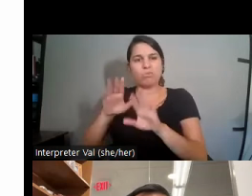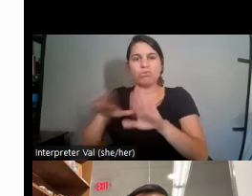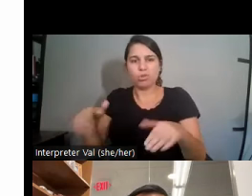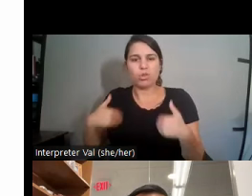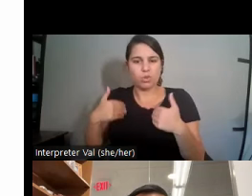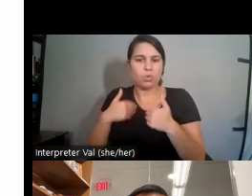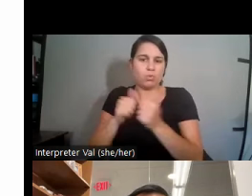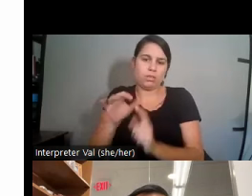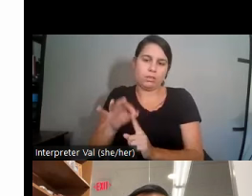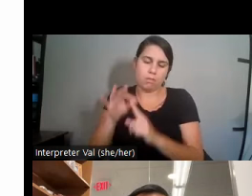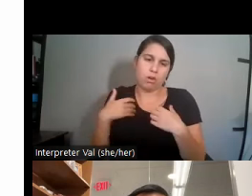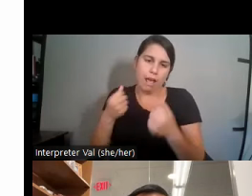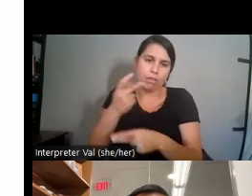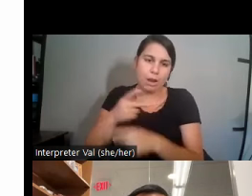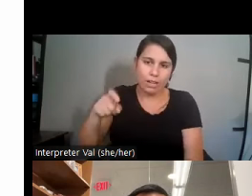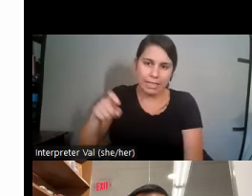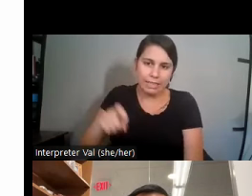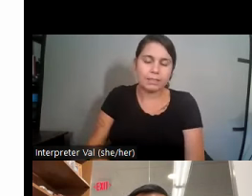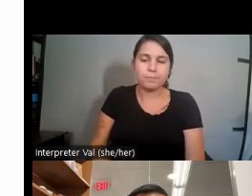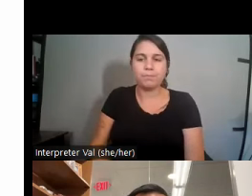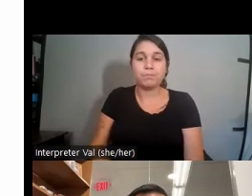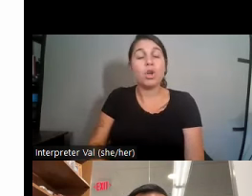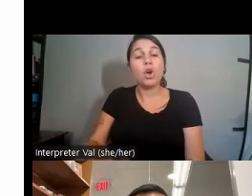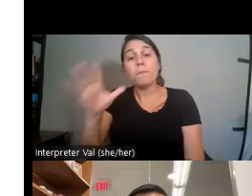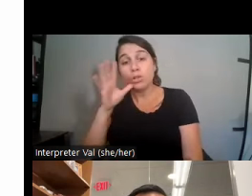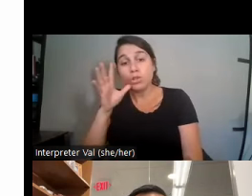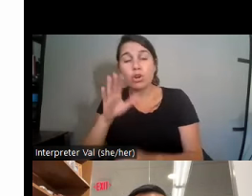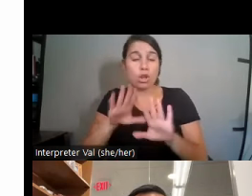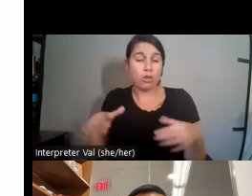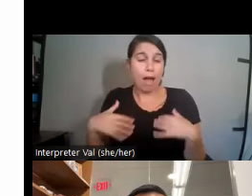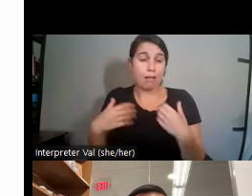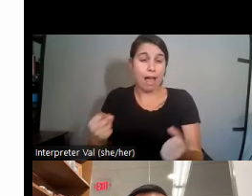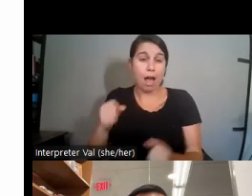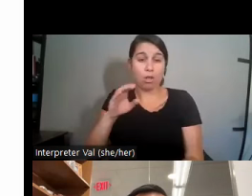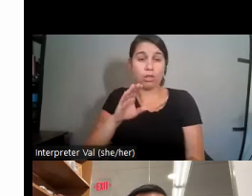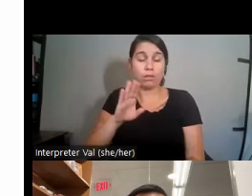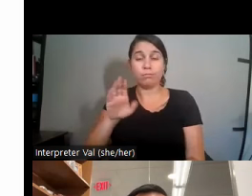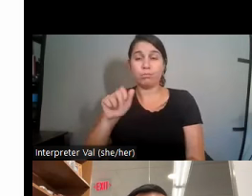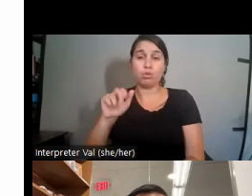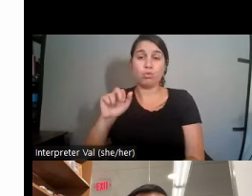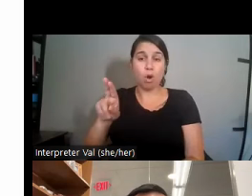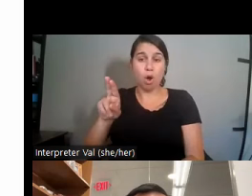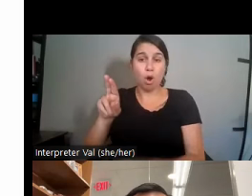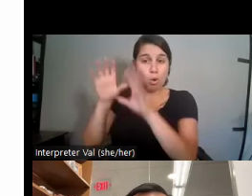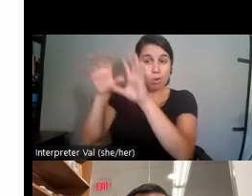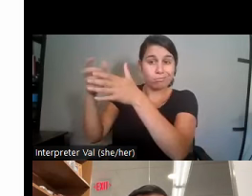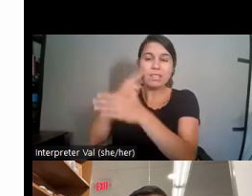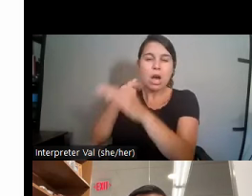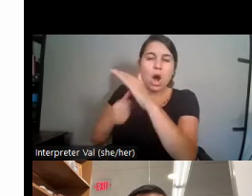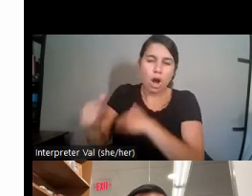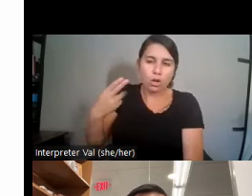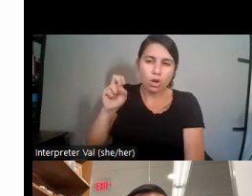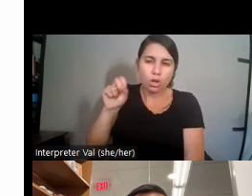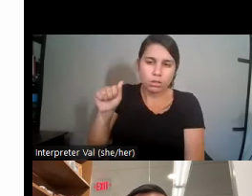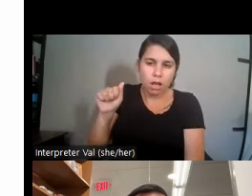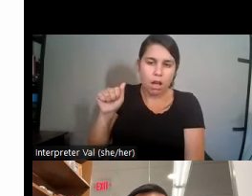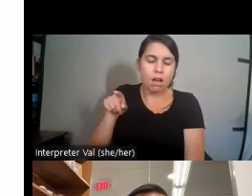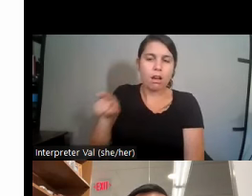needs. The Maternal and Child Health Bureau, which is a bureau under HRSA,